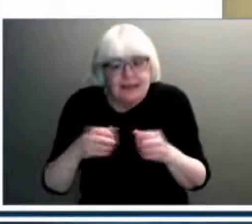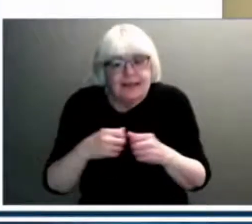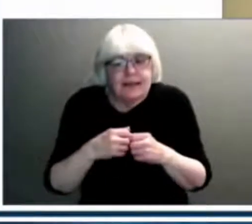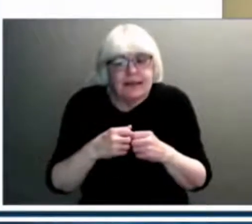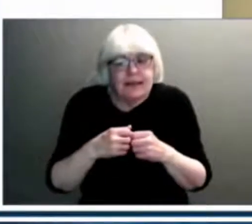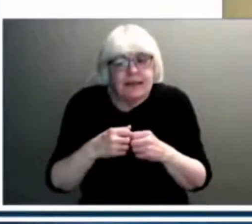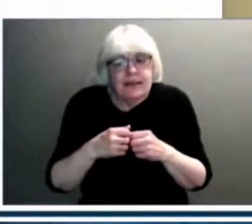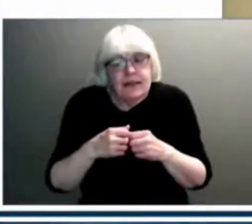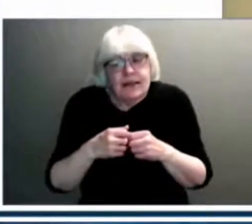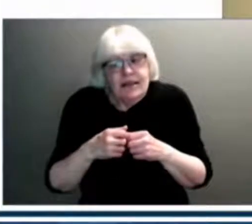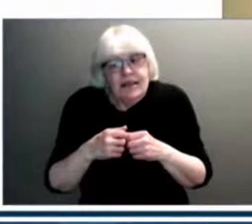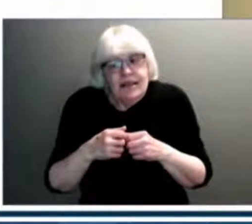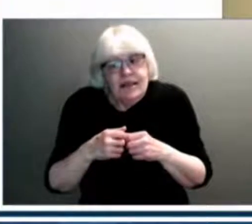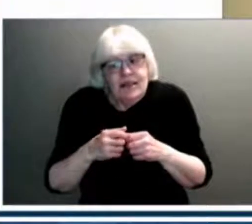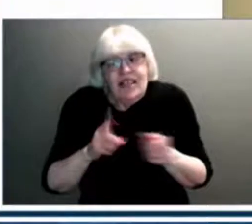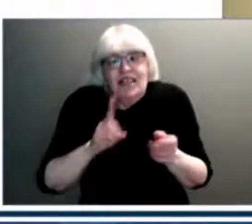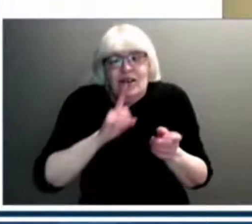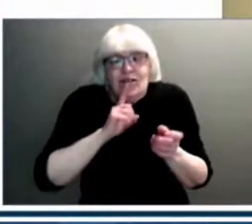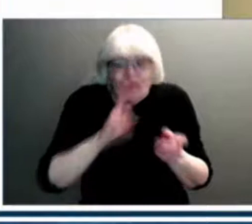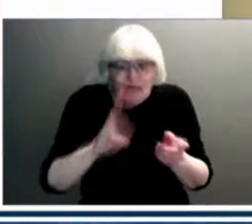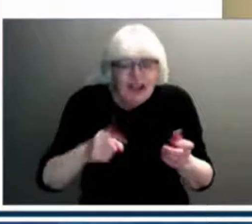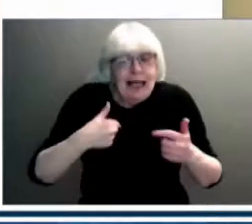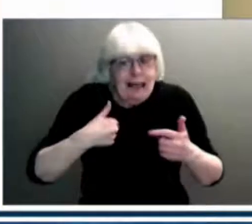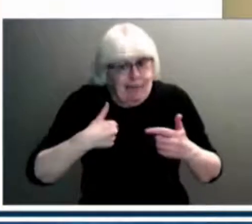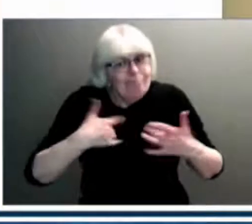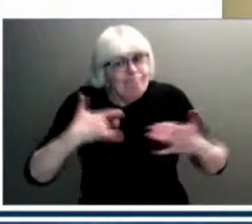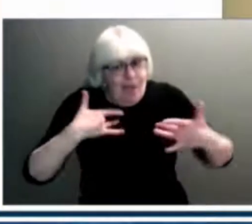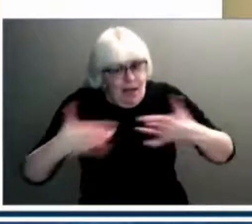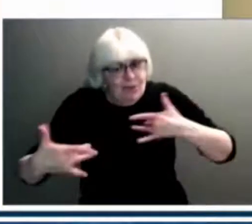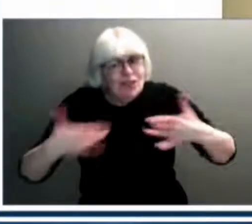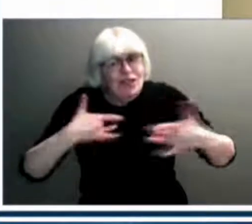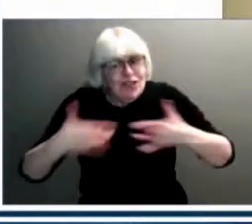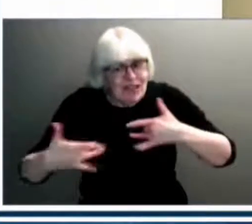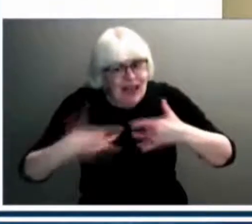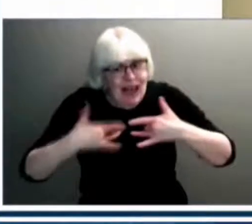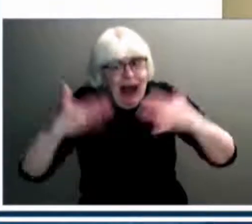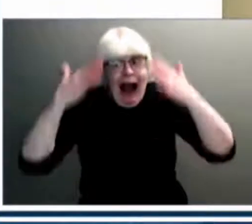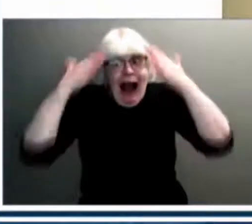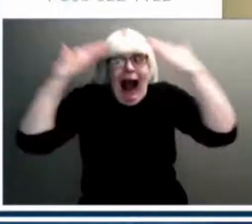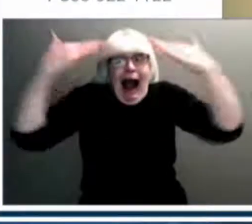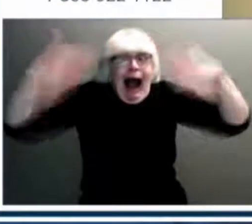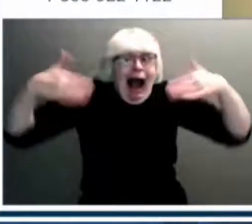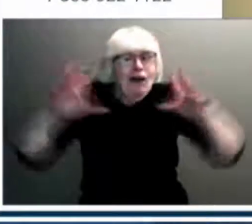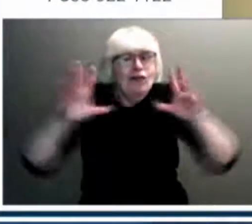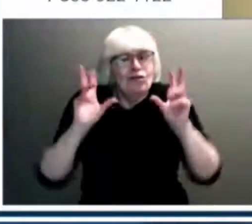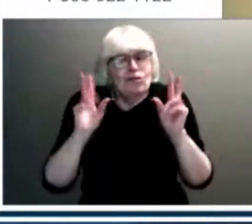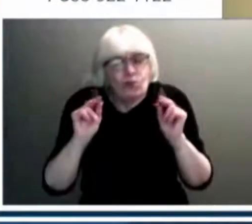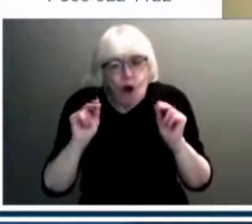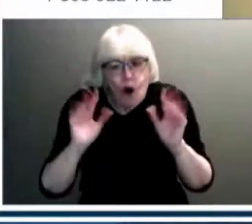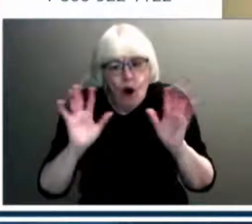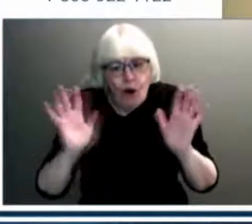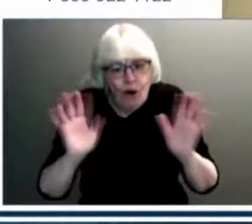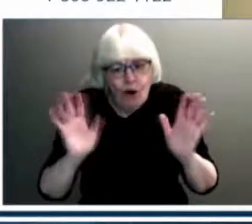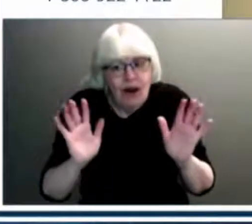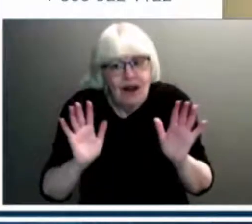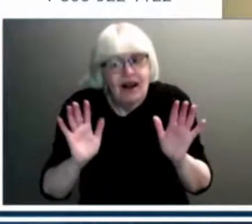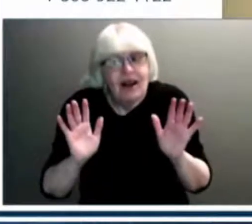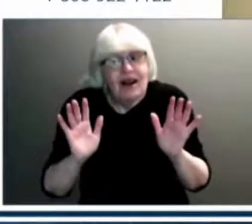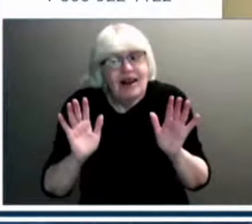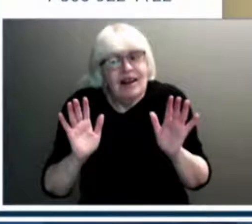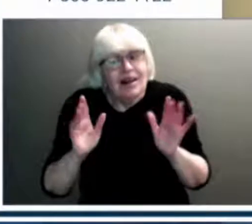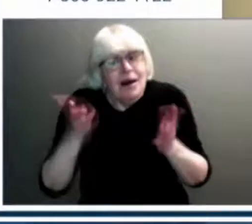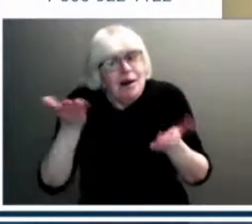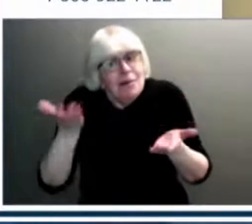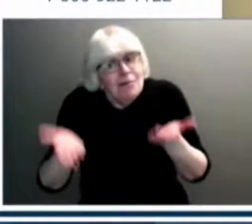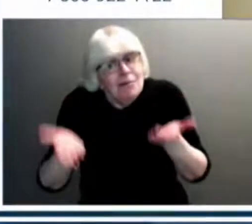time. I wouldn't use the word breaking point. You are going to hear more from NSH later today about more specific steps that